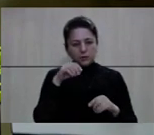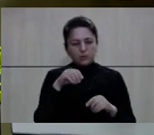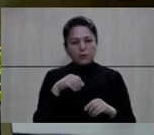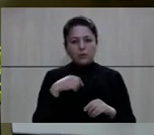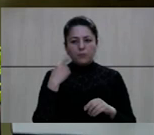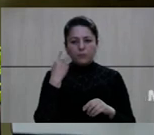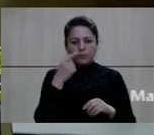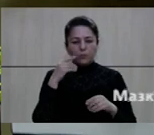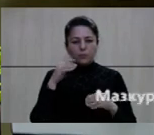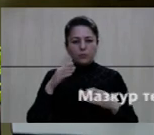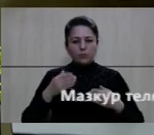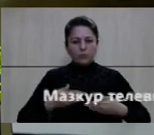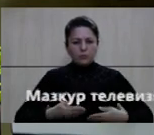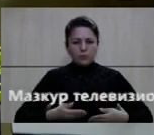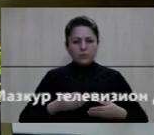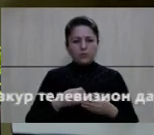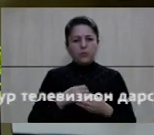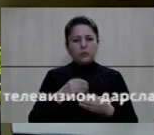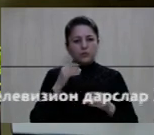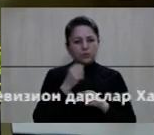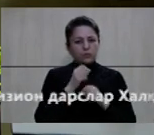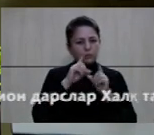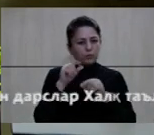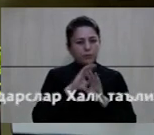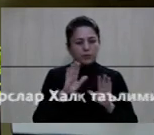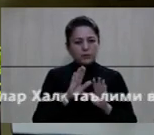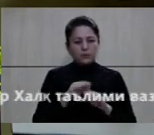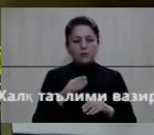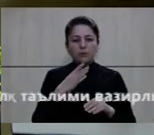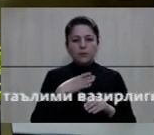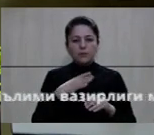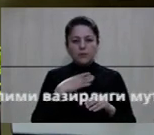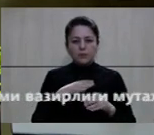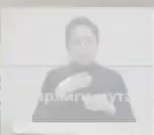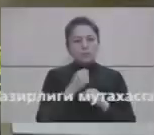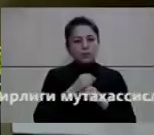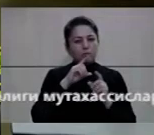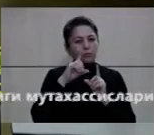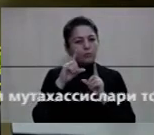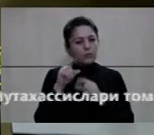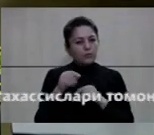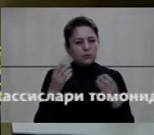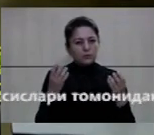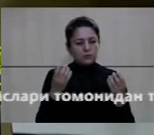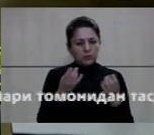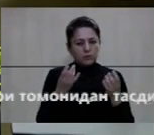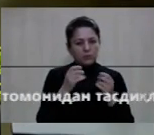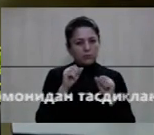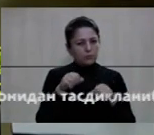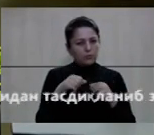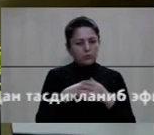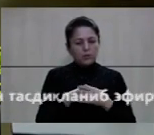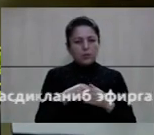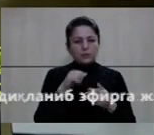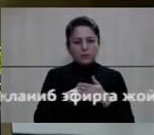umr ishga bormaysiz. Diqqat qilinglar o'quvchilar. Nimaga ishga bormasligingiz mumkin?